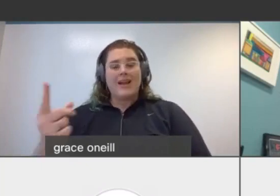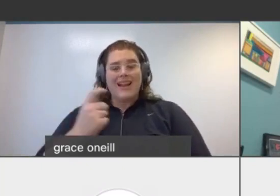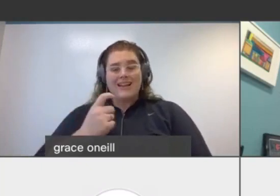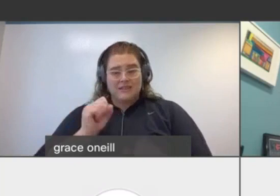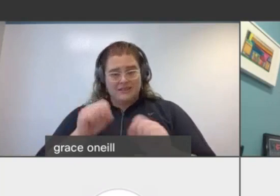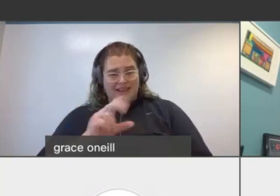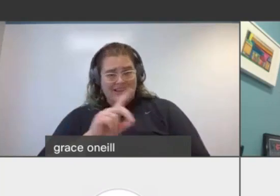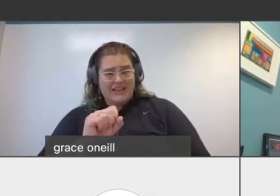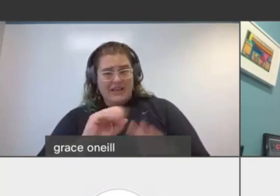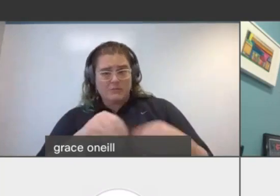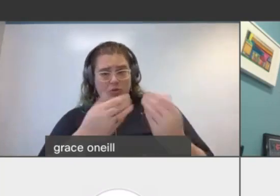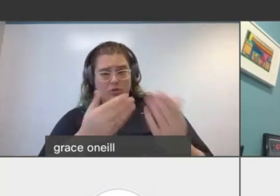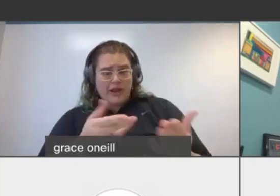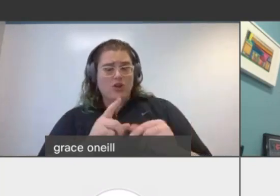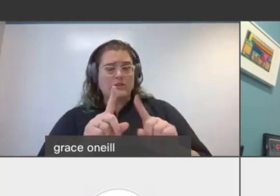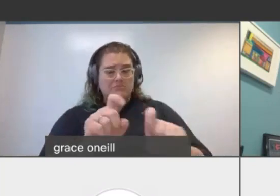community?